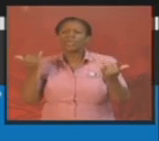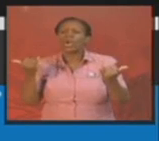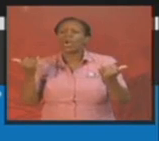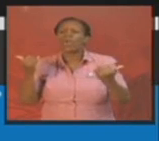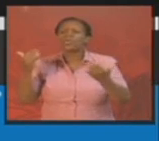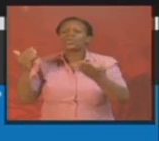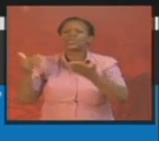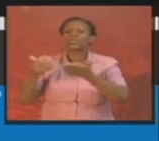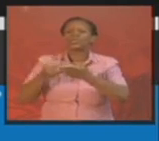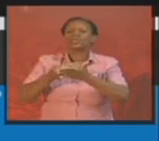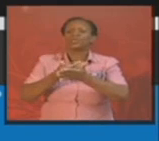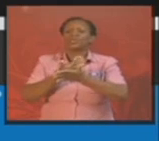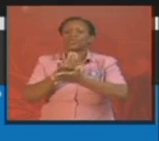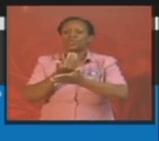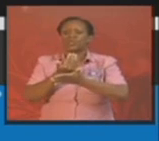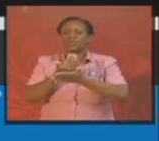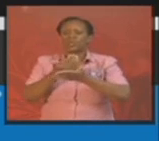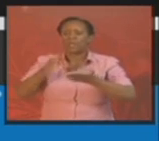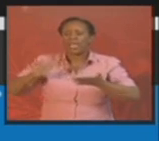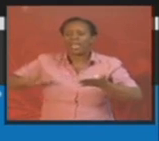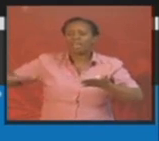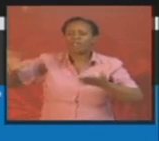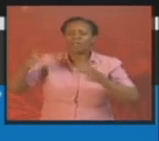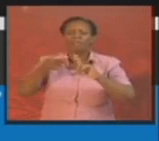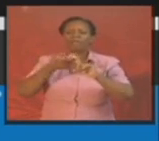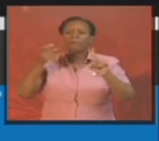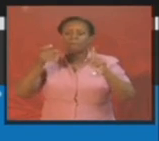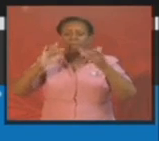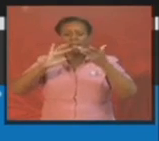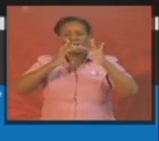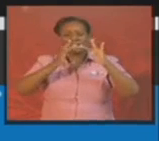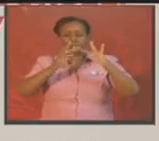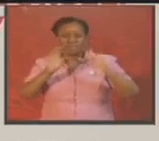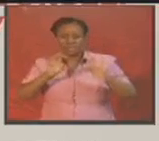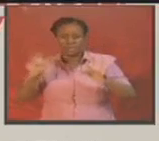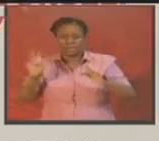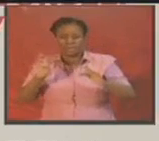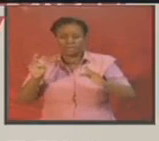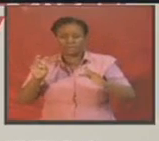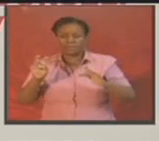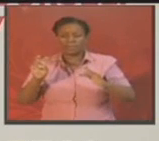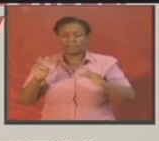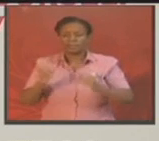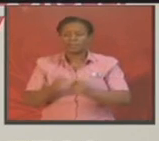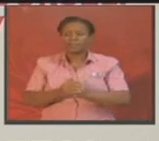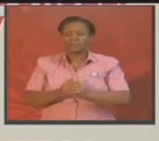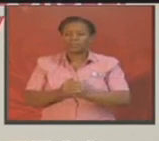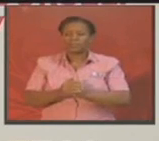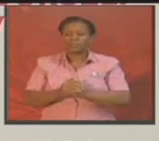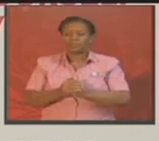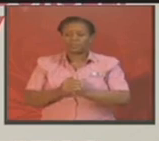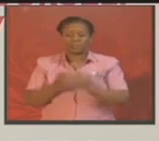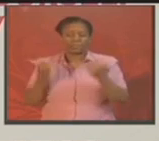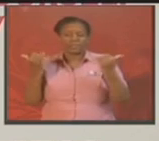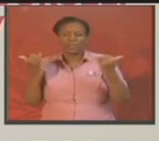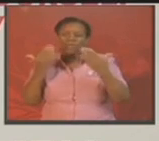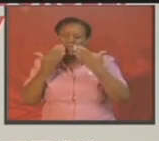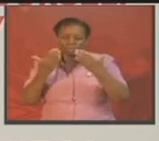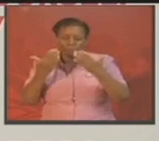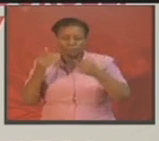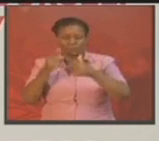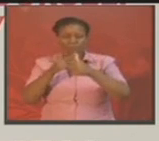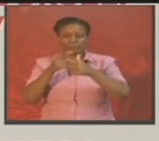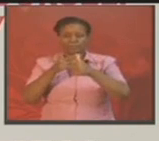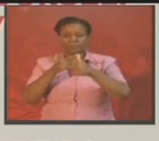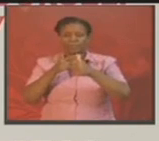from? Has the contact tracing been done? Thank you. Right. Thank you, Prior. So, in essence, it's a legal